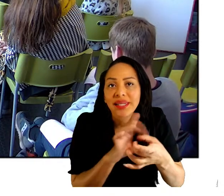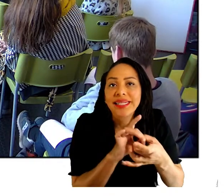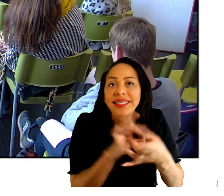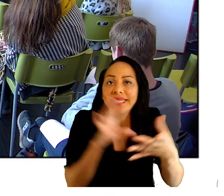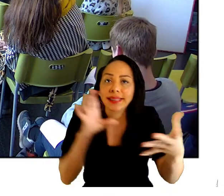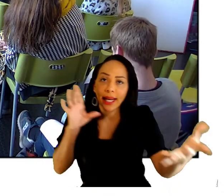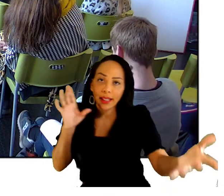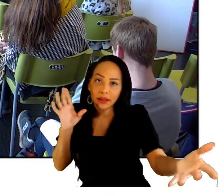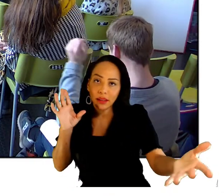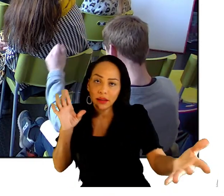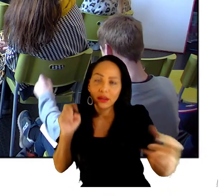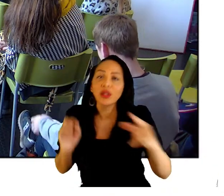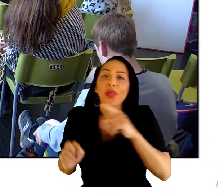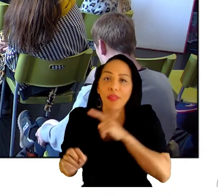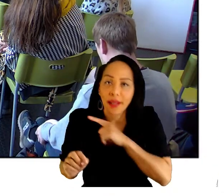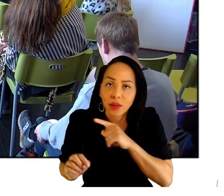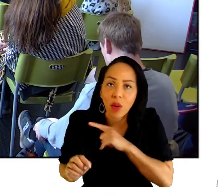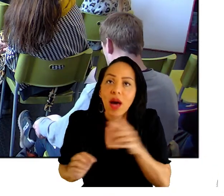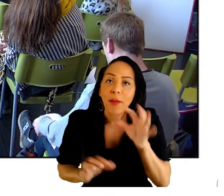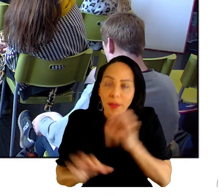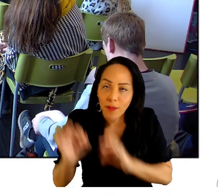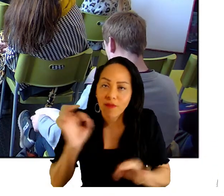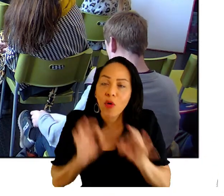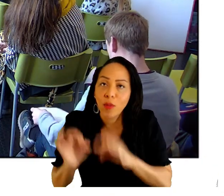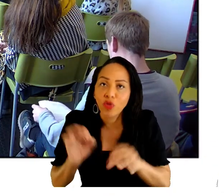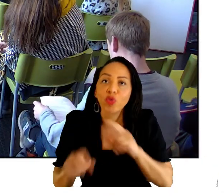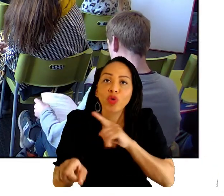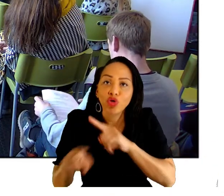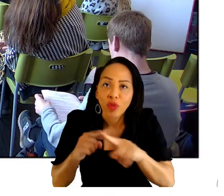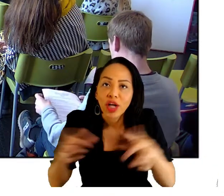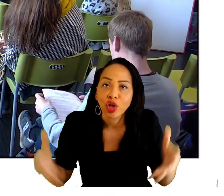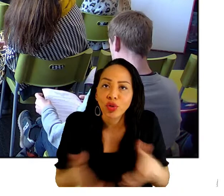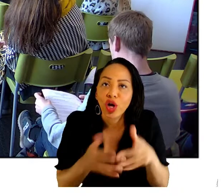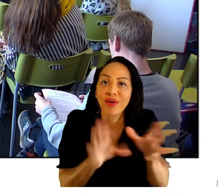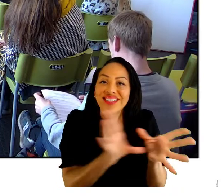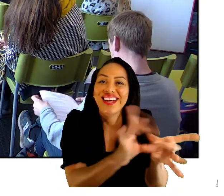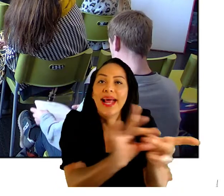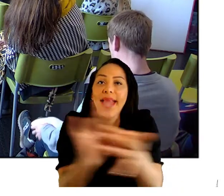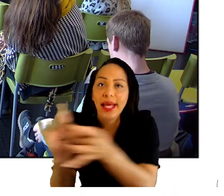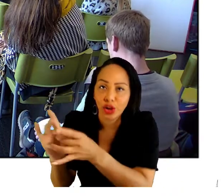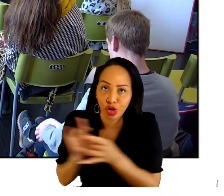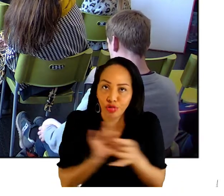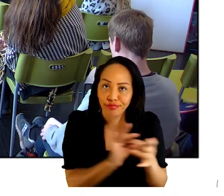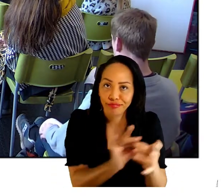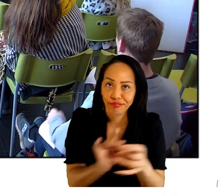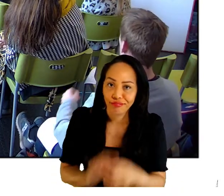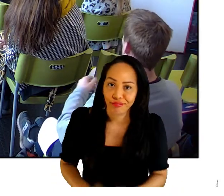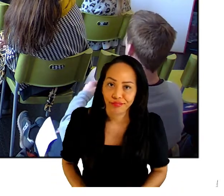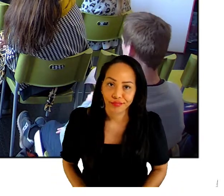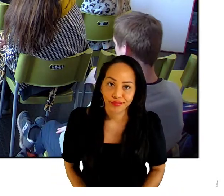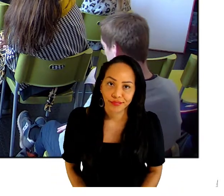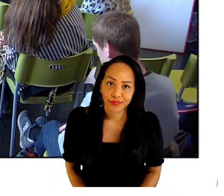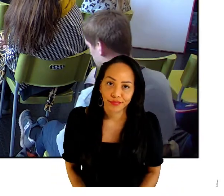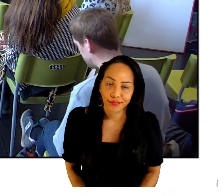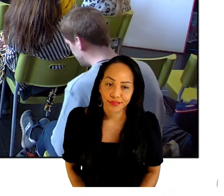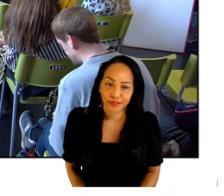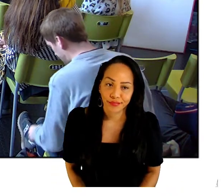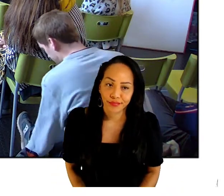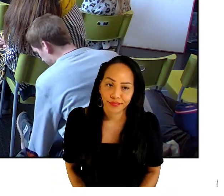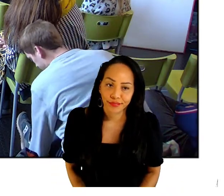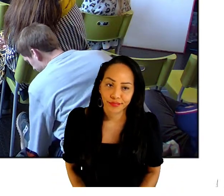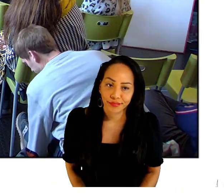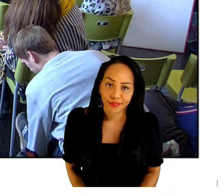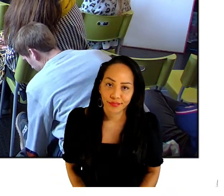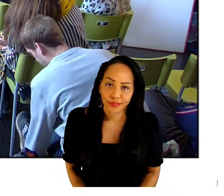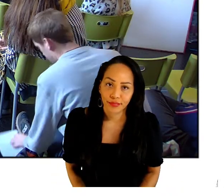connect and have an empathic response towards each other. Yeah. Did I say that properly? Yeah. I don't know. Yes, and just something I kind of want